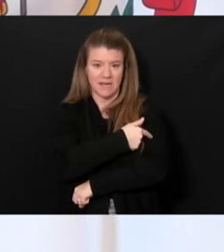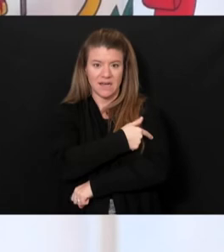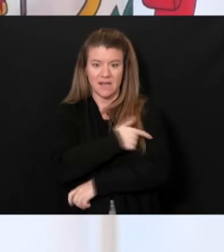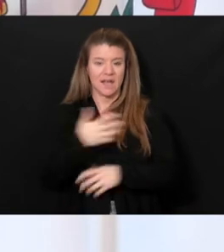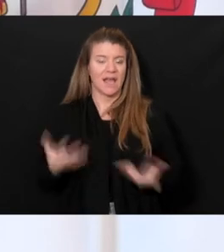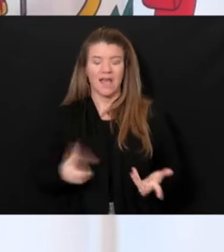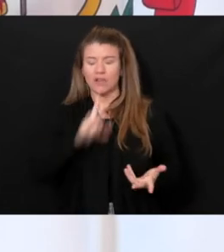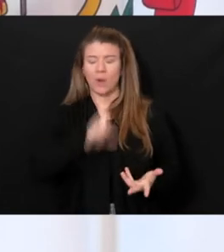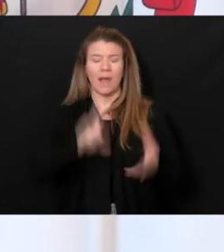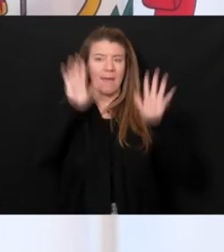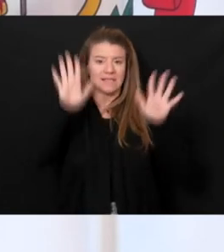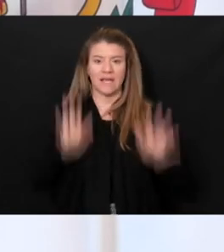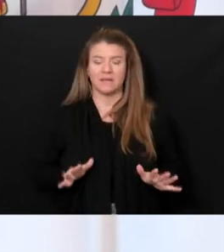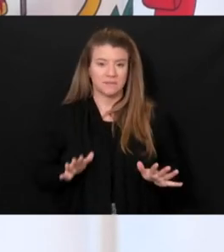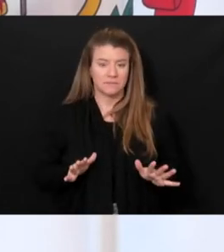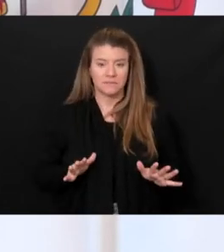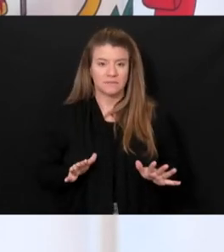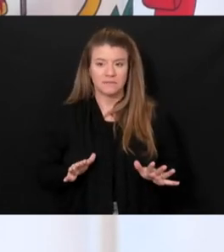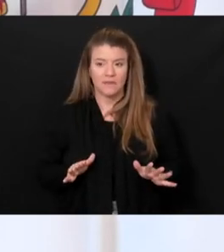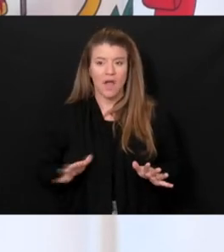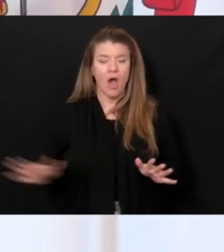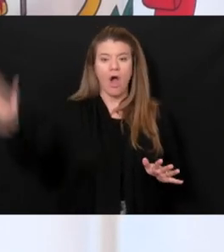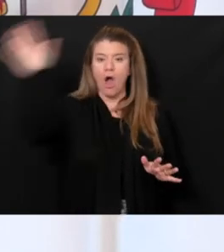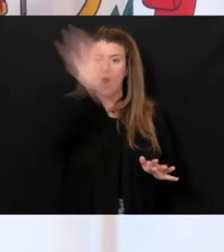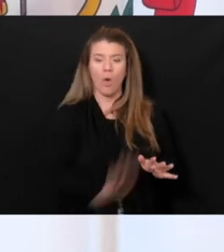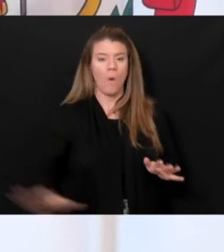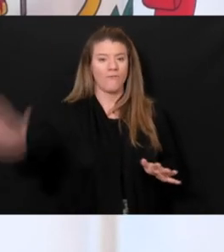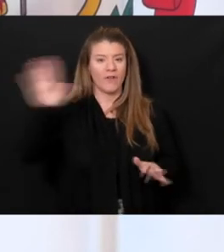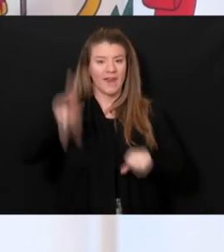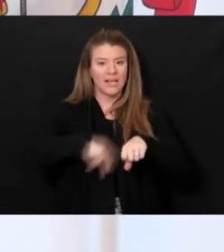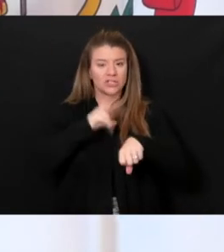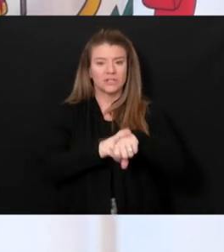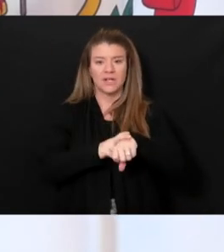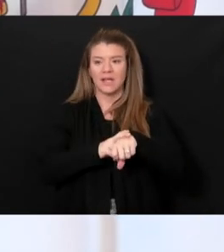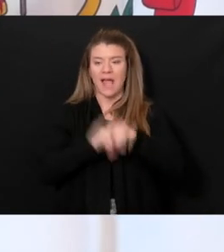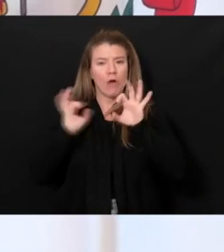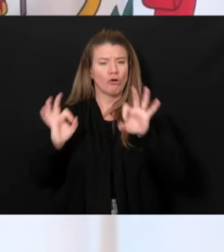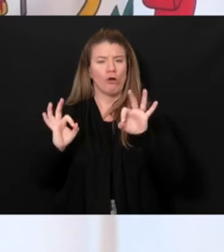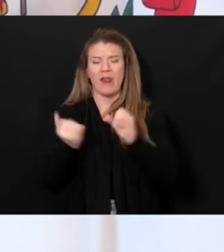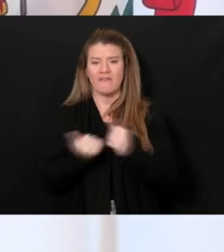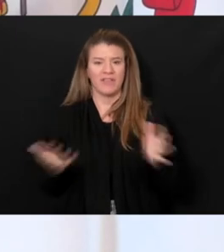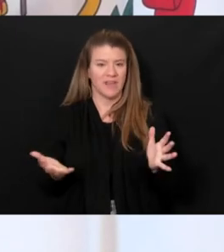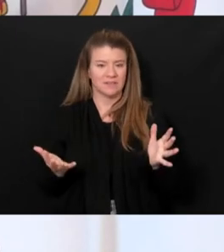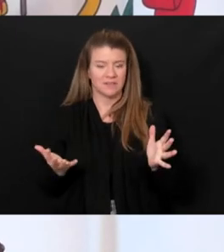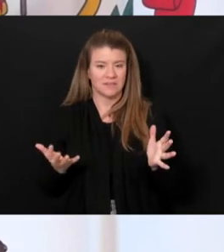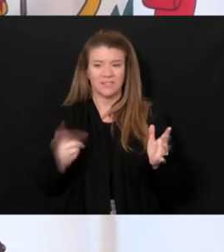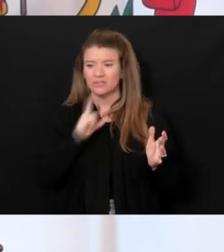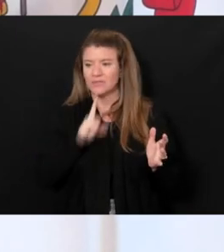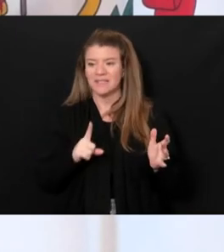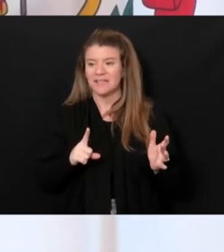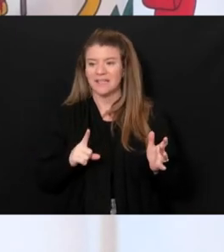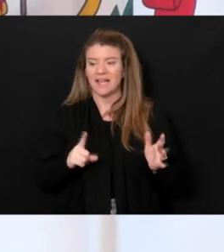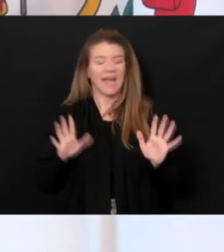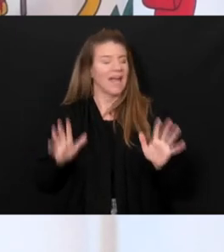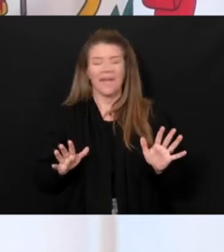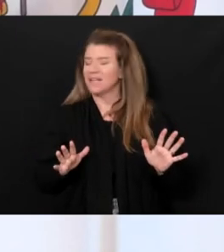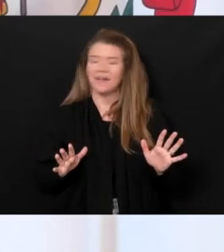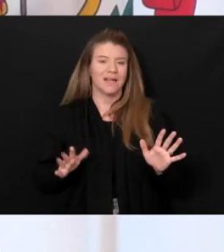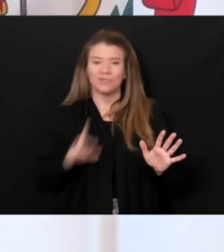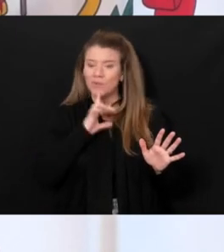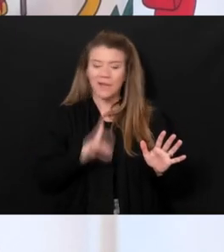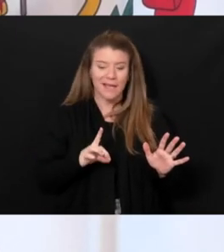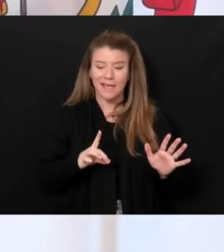is amazing across this nation just how good we're doing. It just is